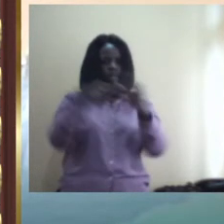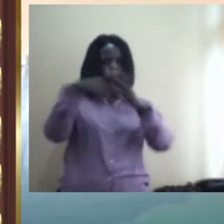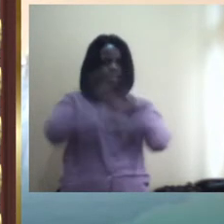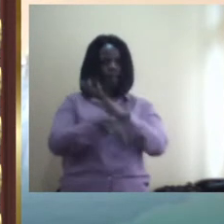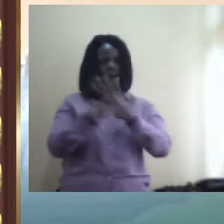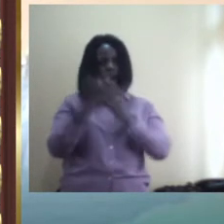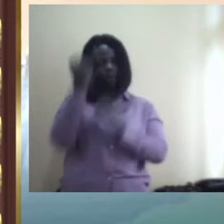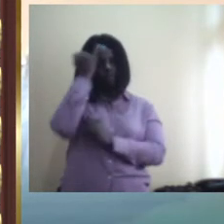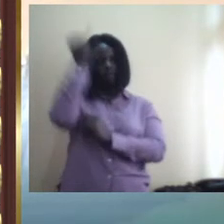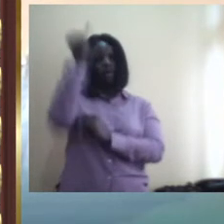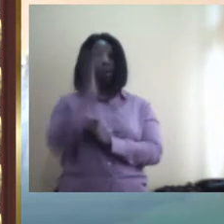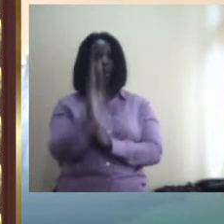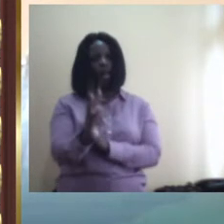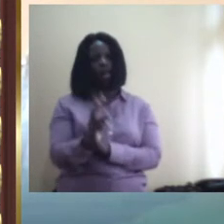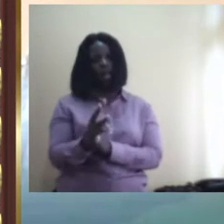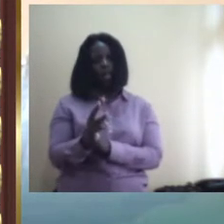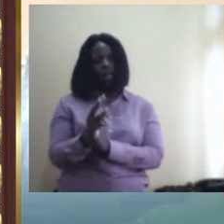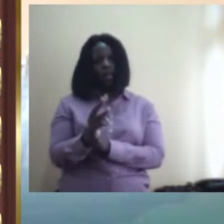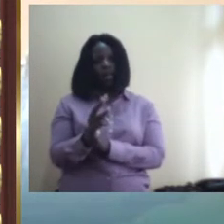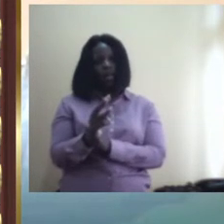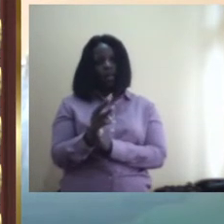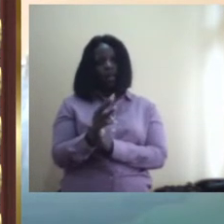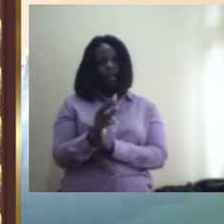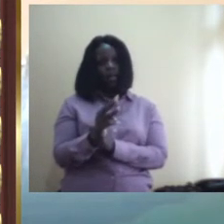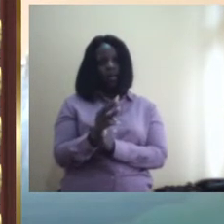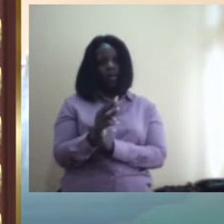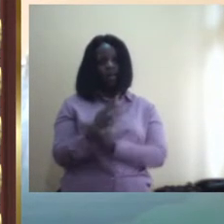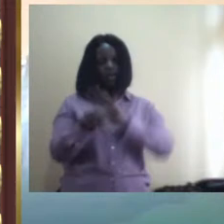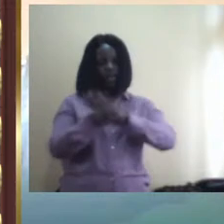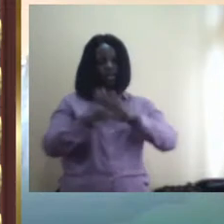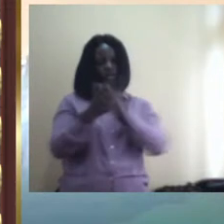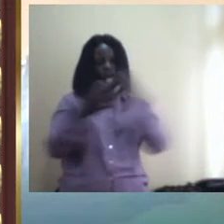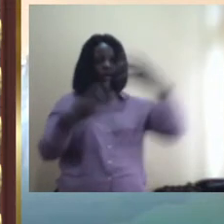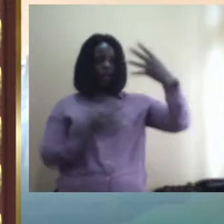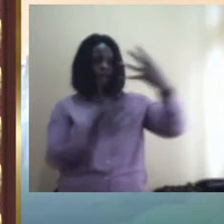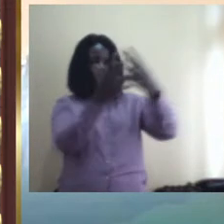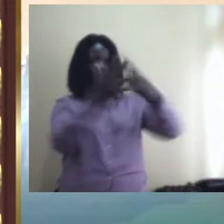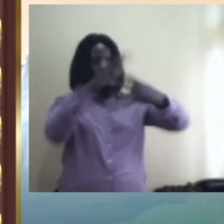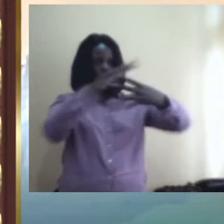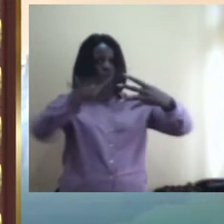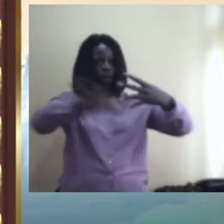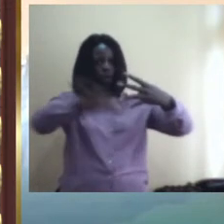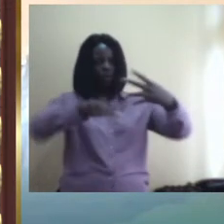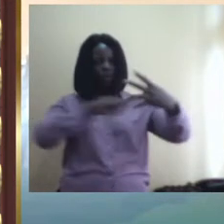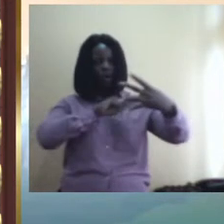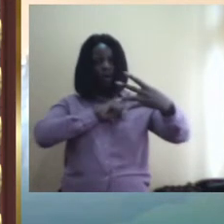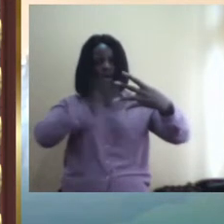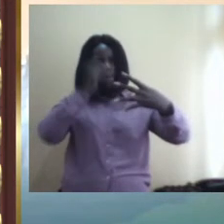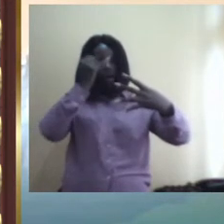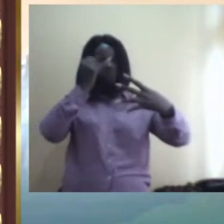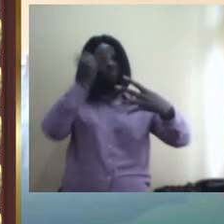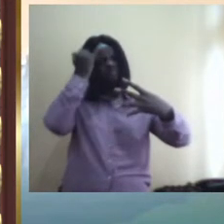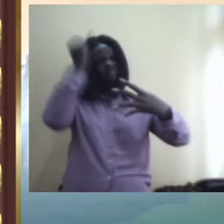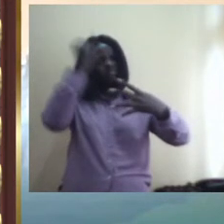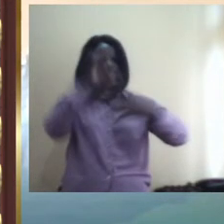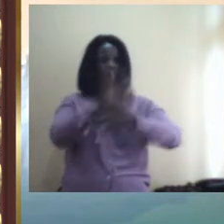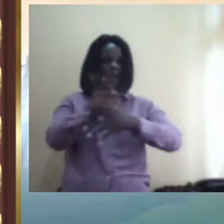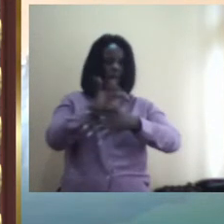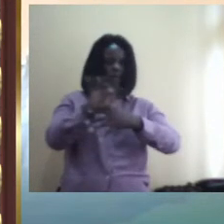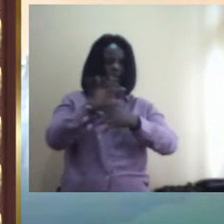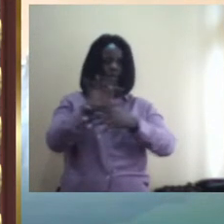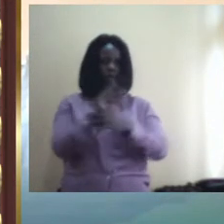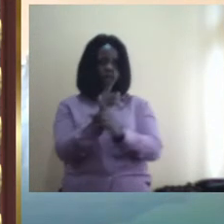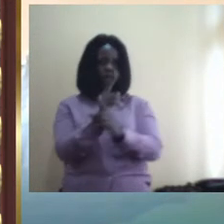initiative that will be implemented in 4 districts of the province. These initiatives follow a